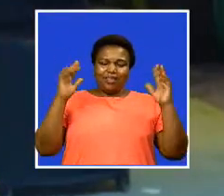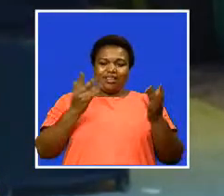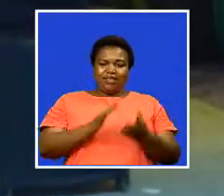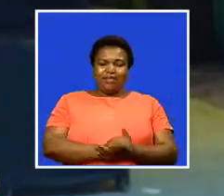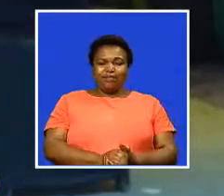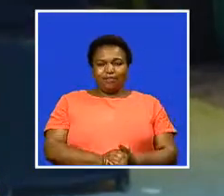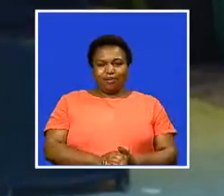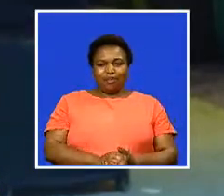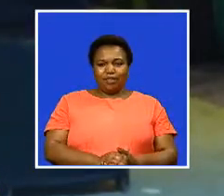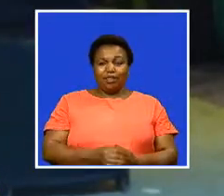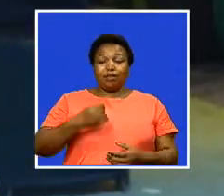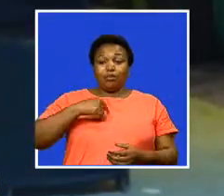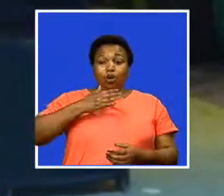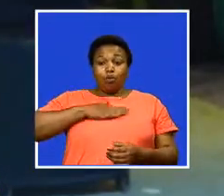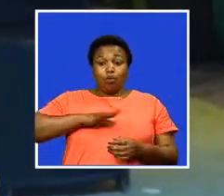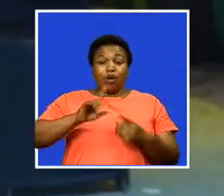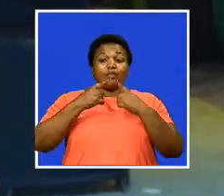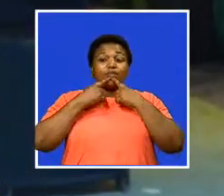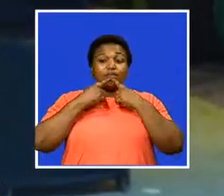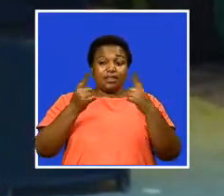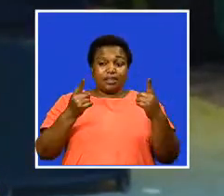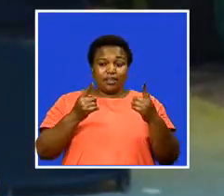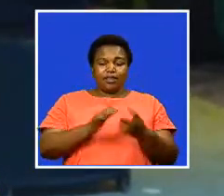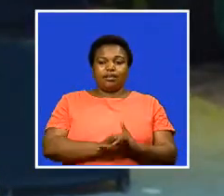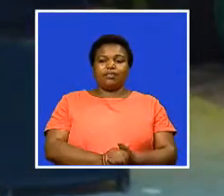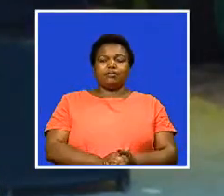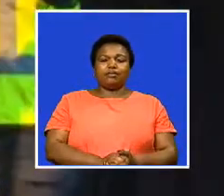Khabe kumene ngithangisho nje ukuthi